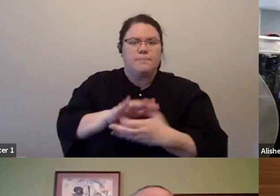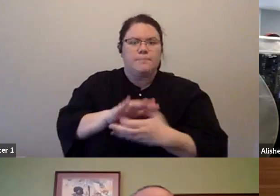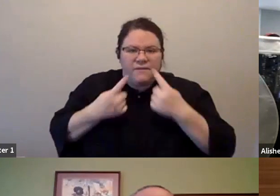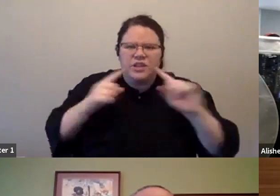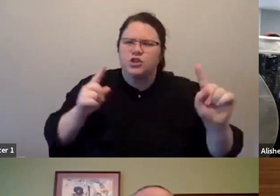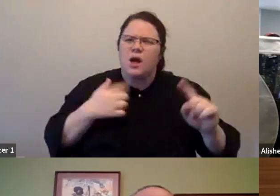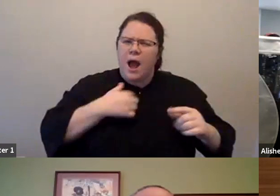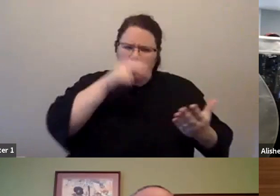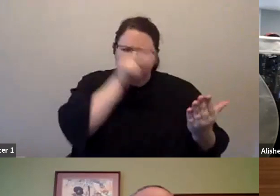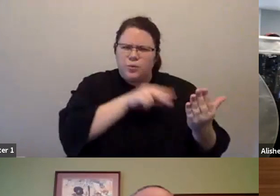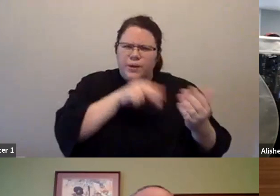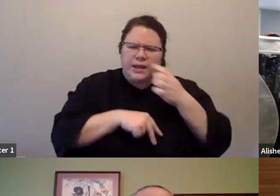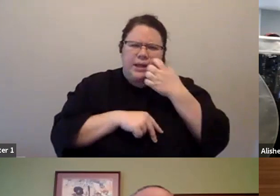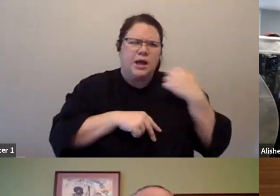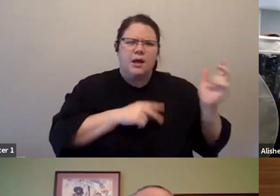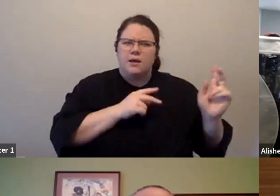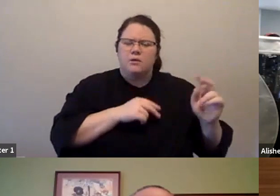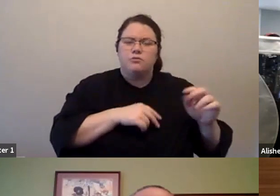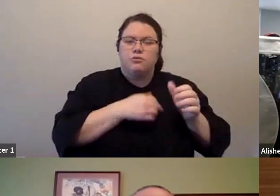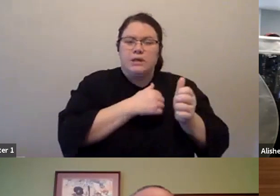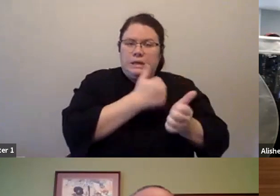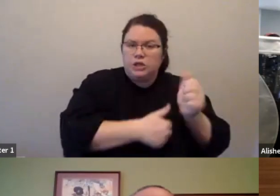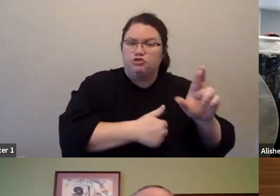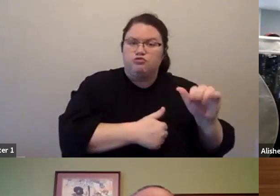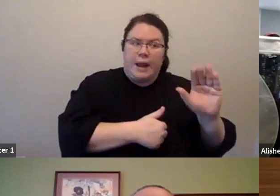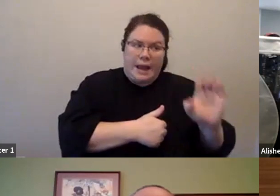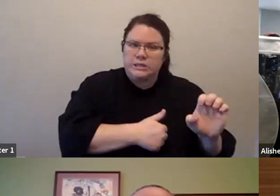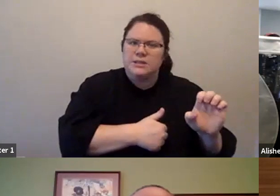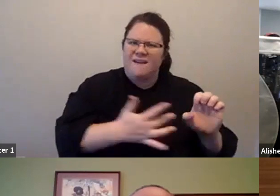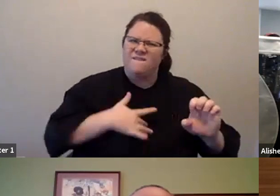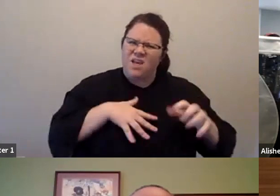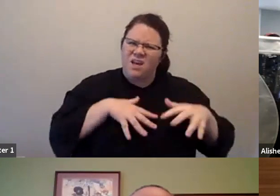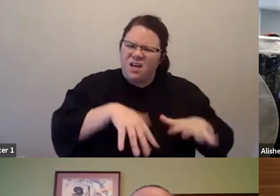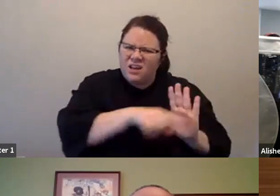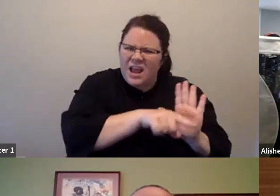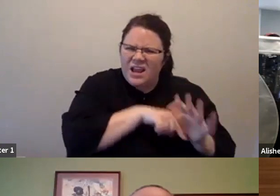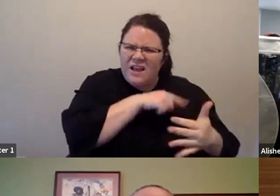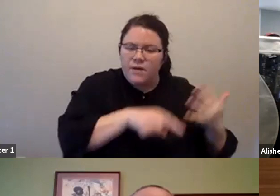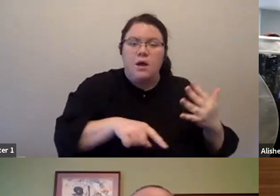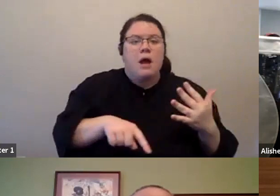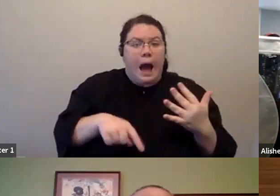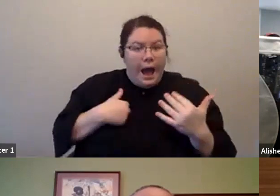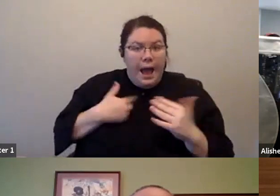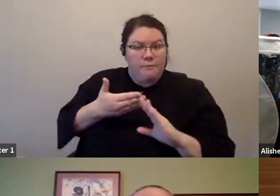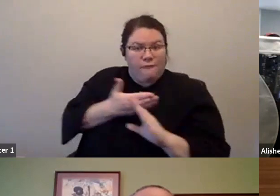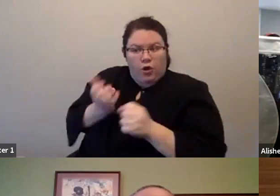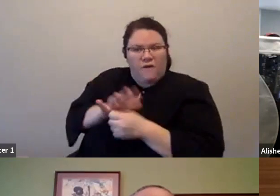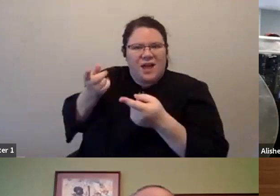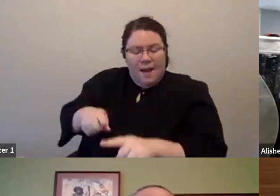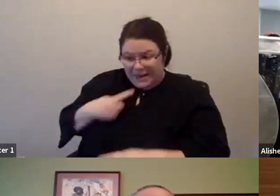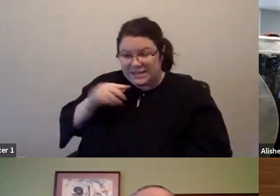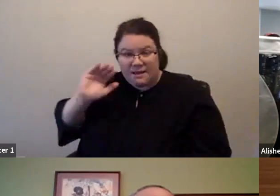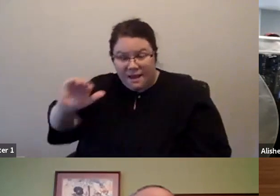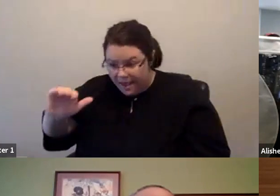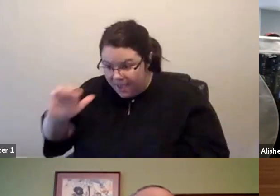the inconsistencies and the disparities by race. And so was able to alert leadership early and say, hey, here are some things that we should probably